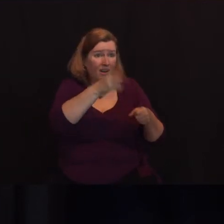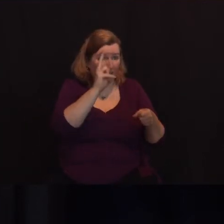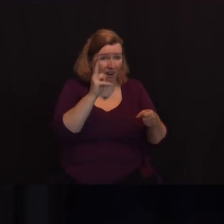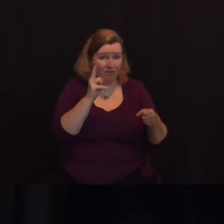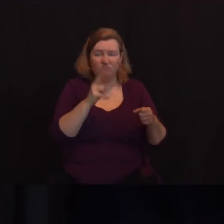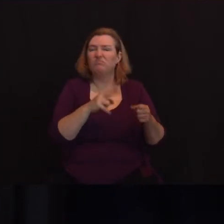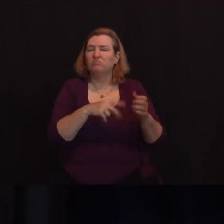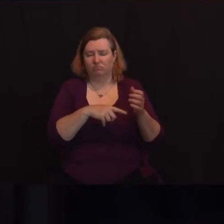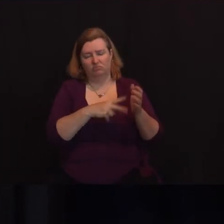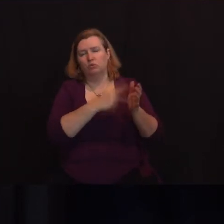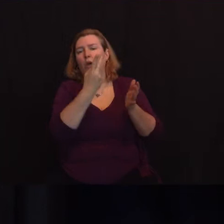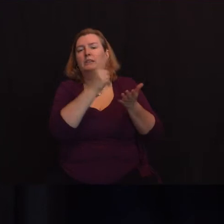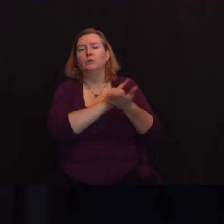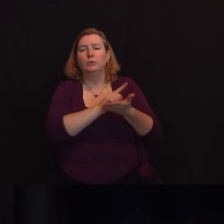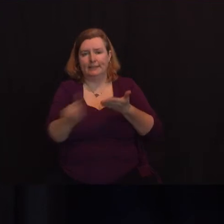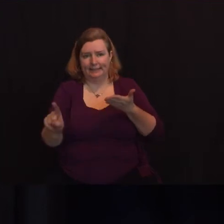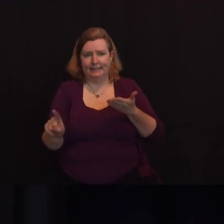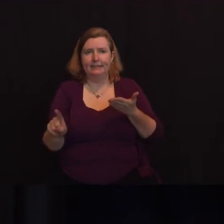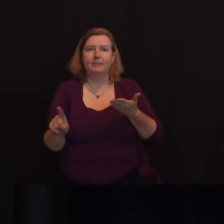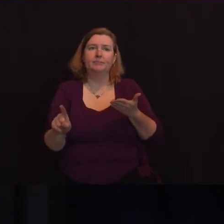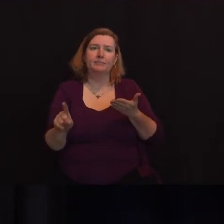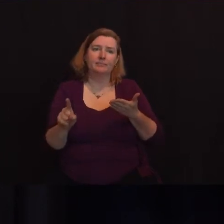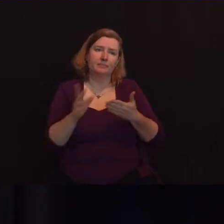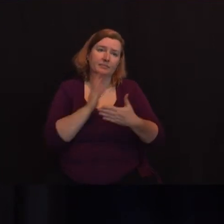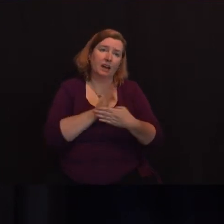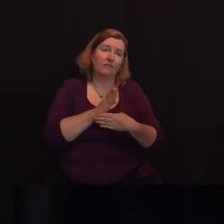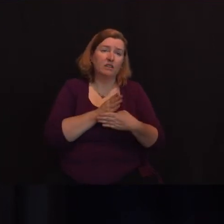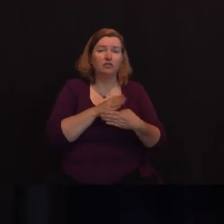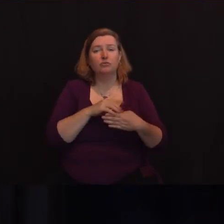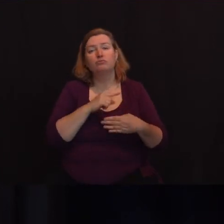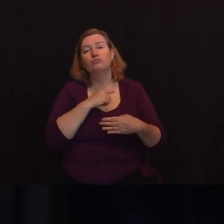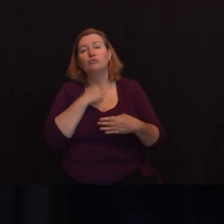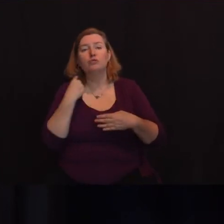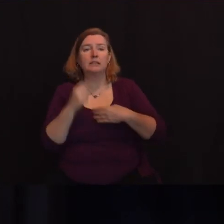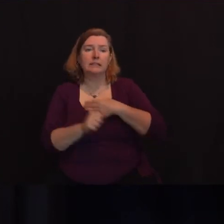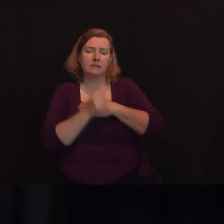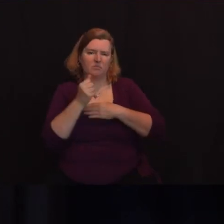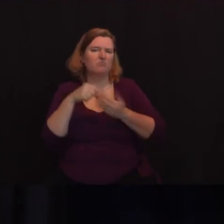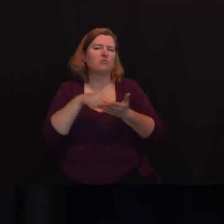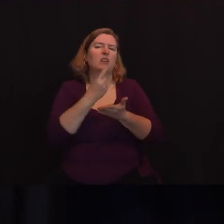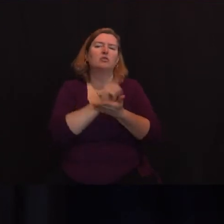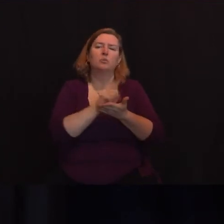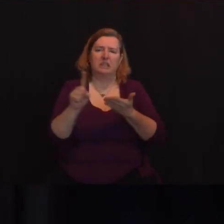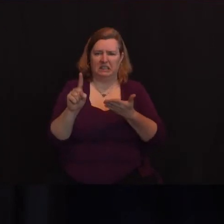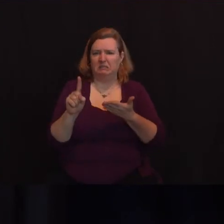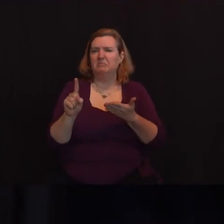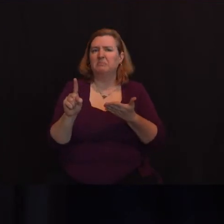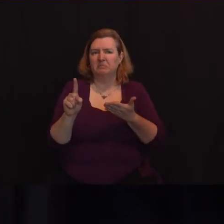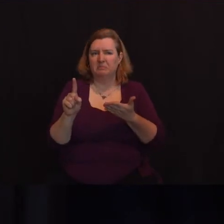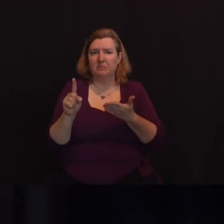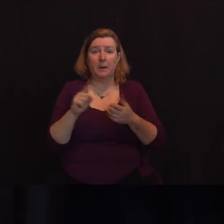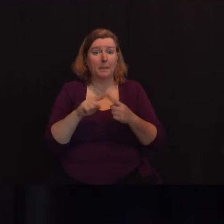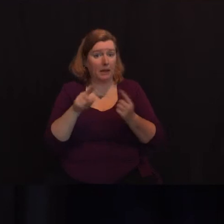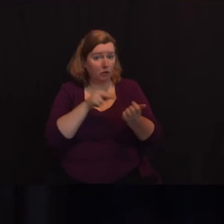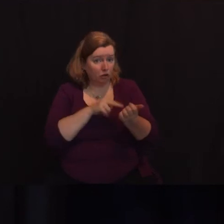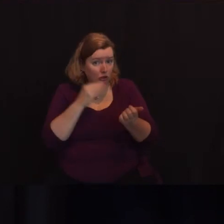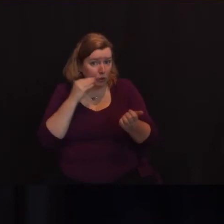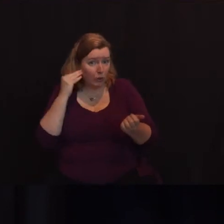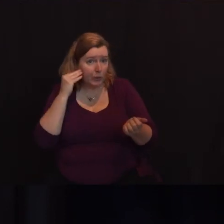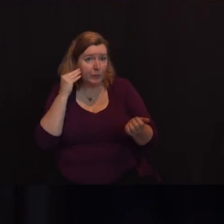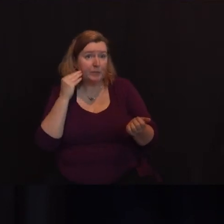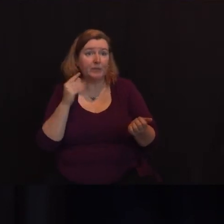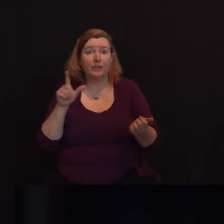or low, testing will still be required once a week. However, facilities, given their own